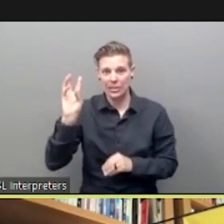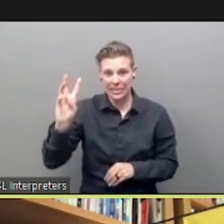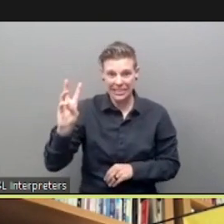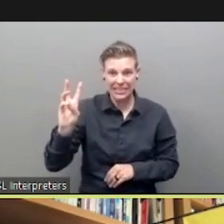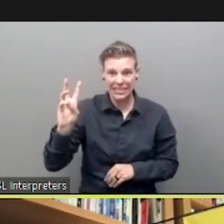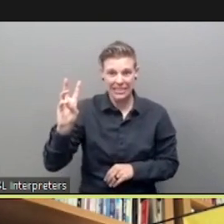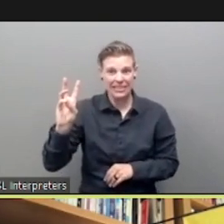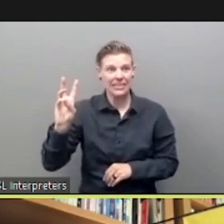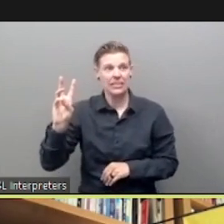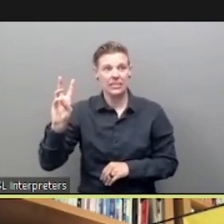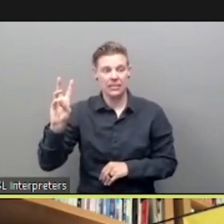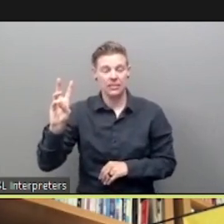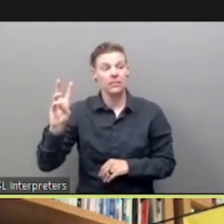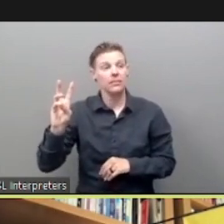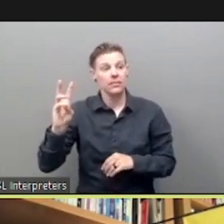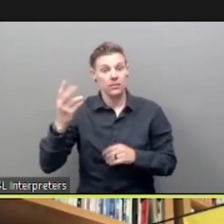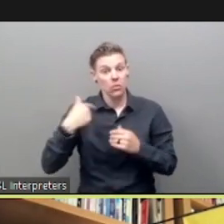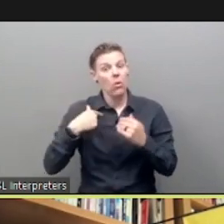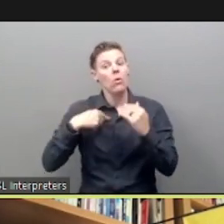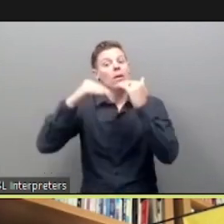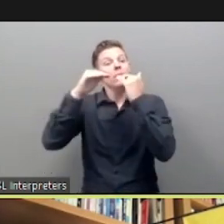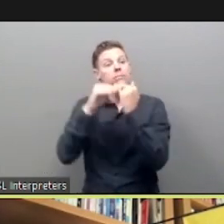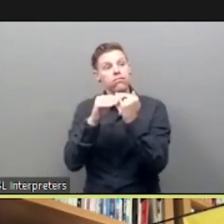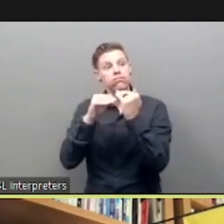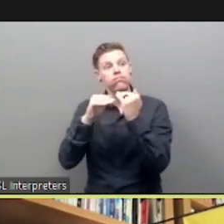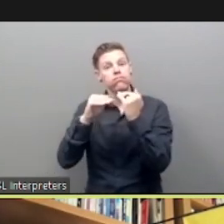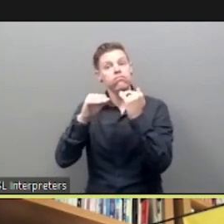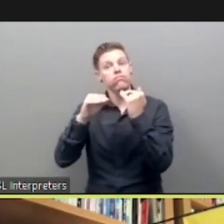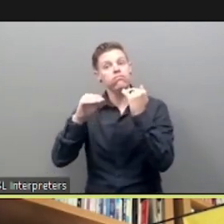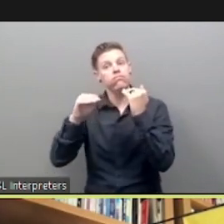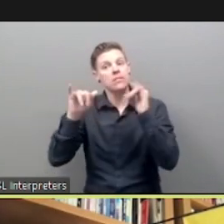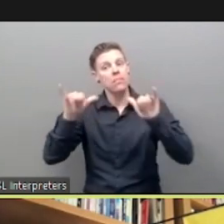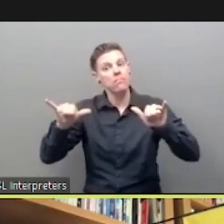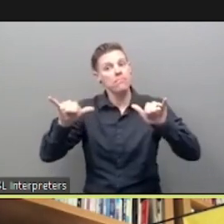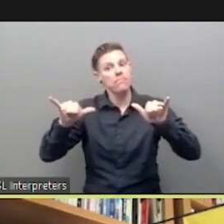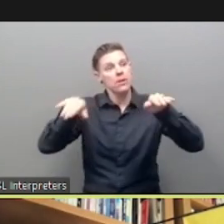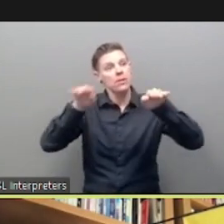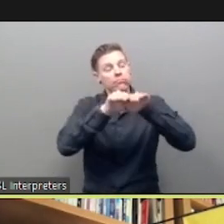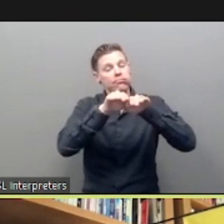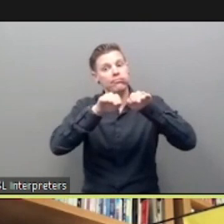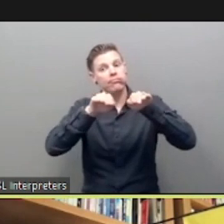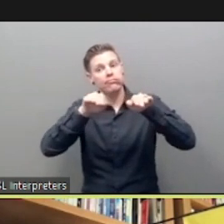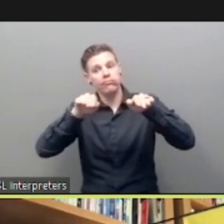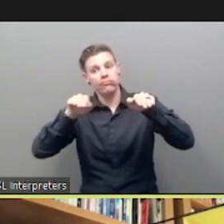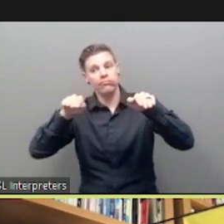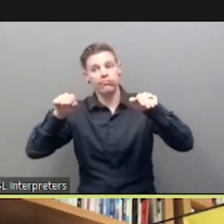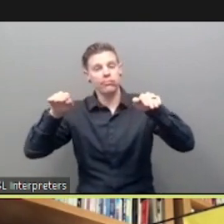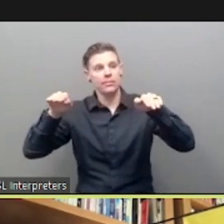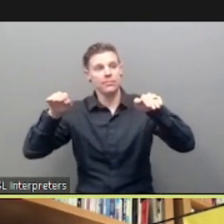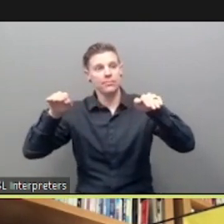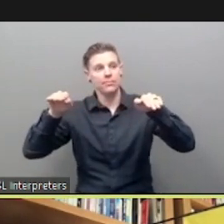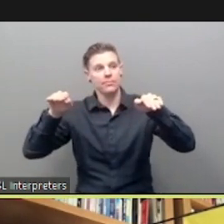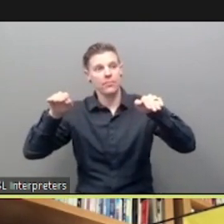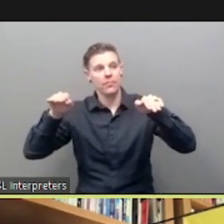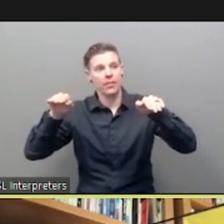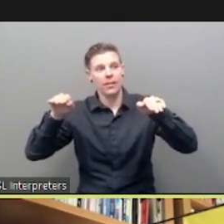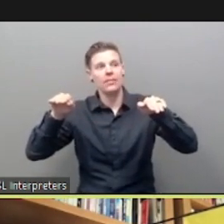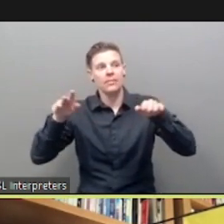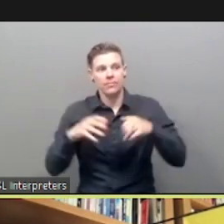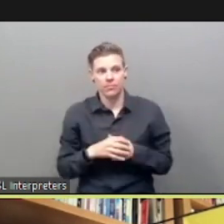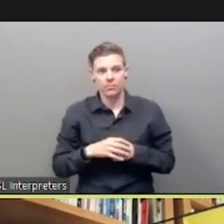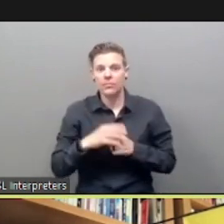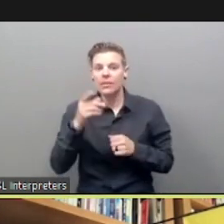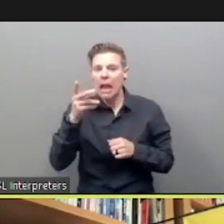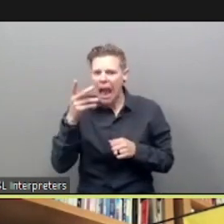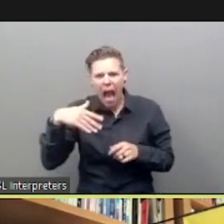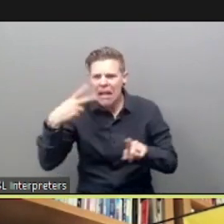plateau or a gradual rise in cases. This is, if you're new, each blue line is a